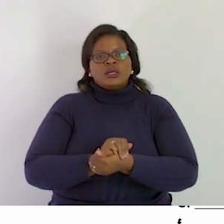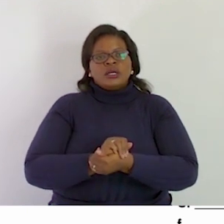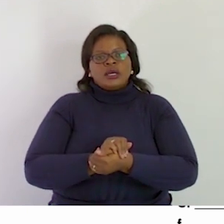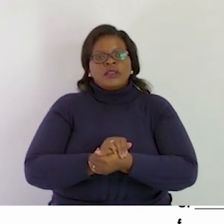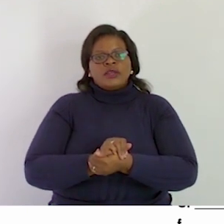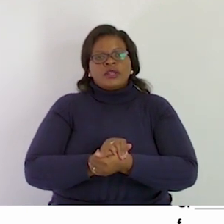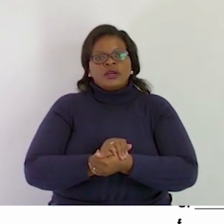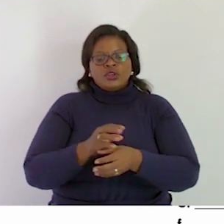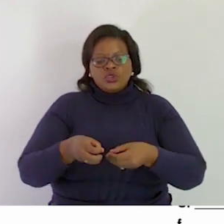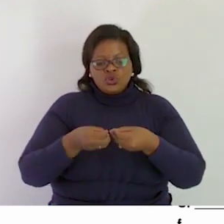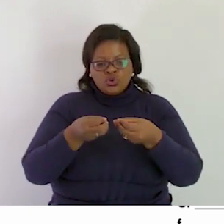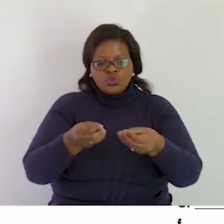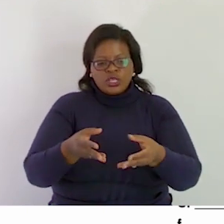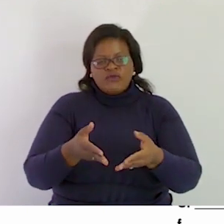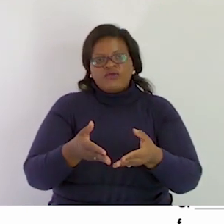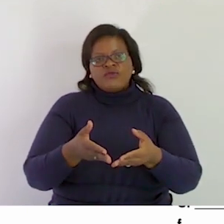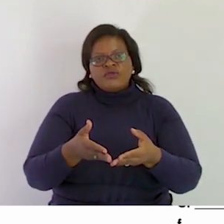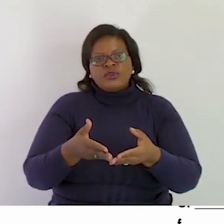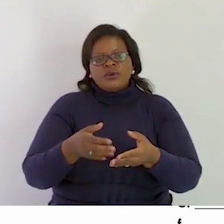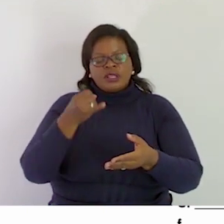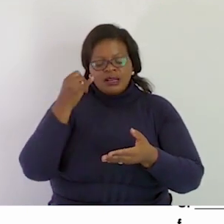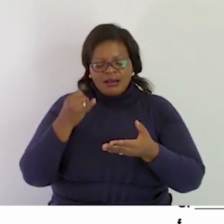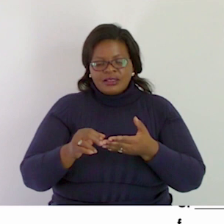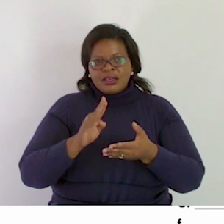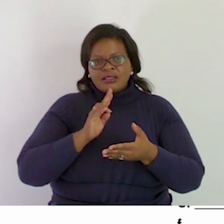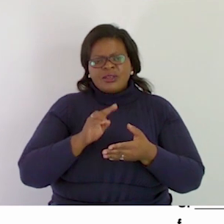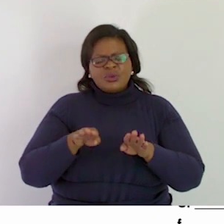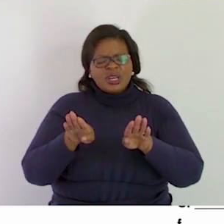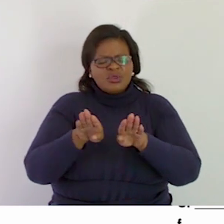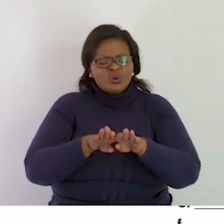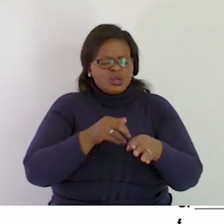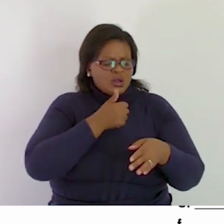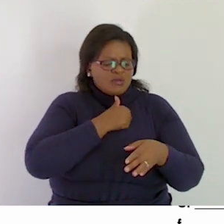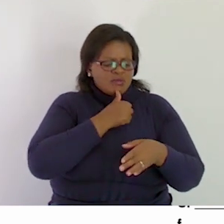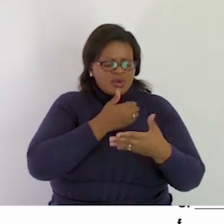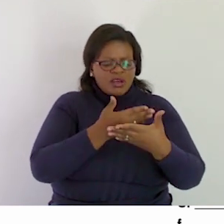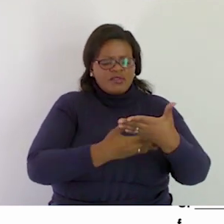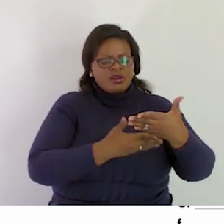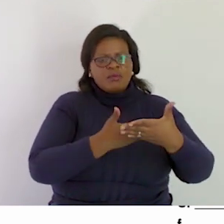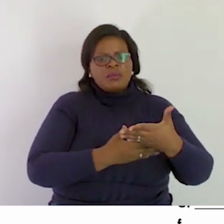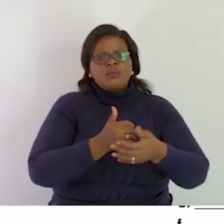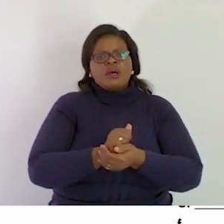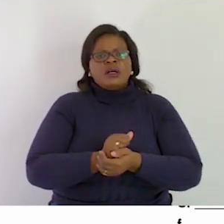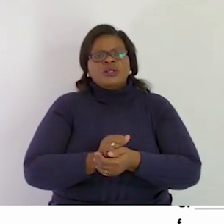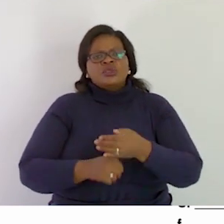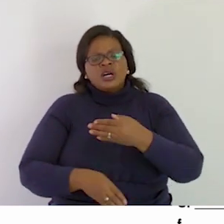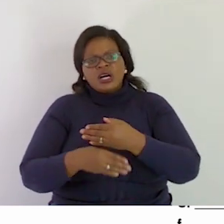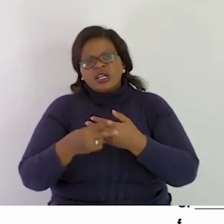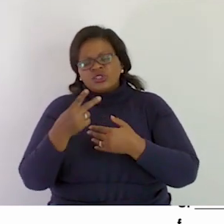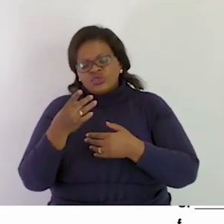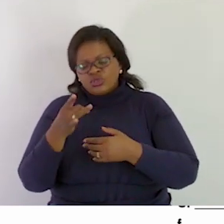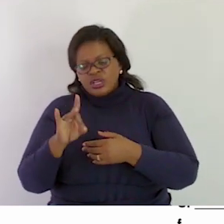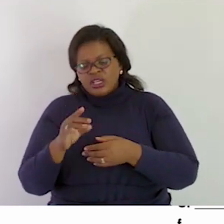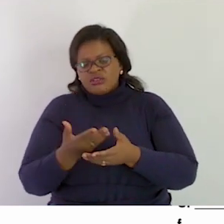final answer? You can do it on a paper, of course, but mentally is when you think, okay, I have to add 2 to 8, I have to add 7